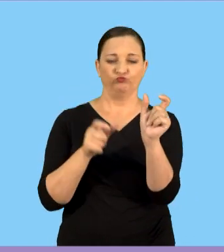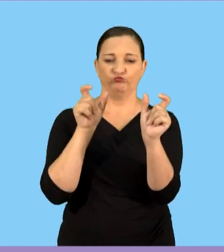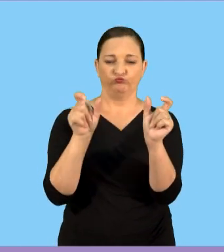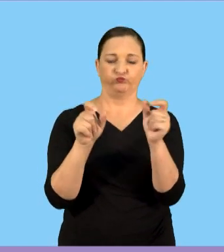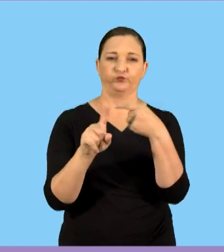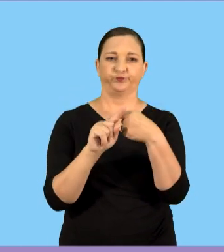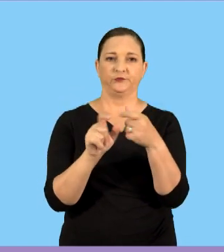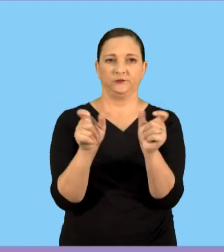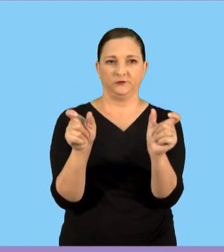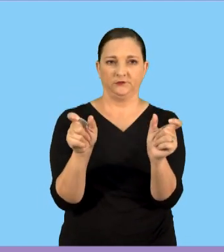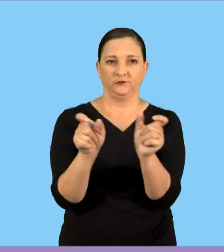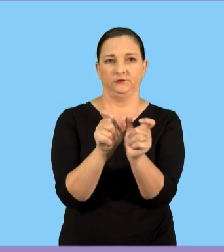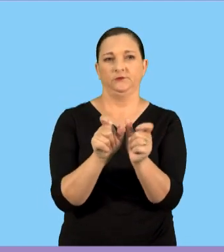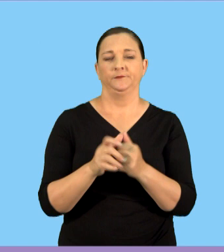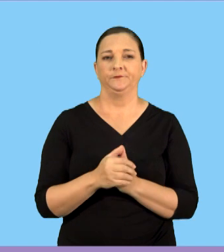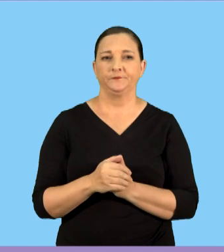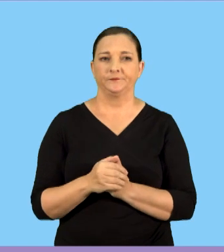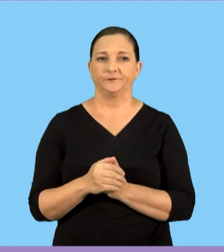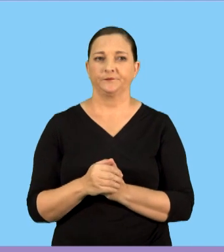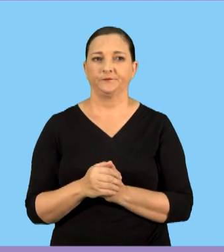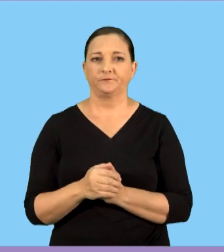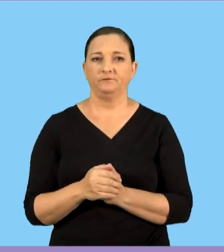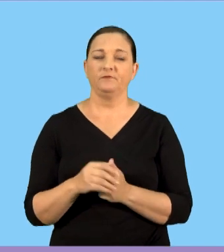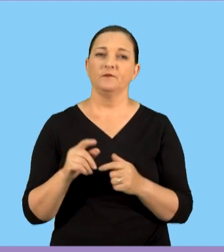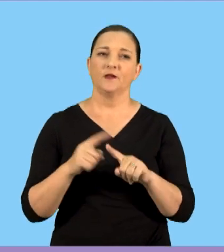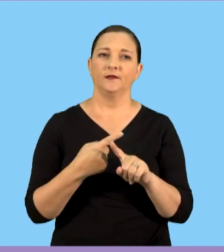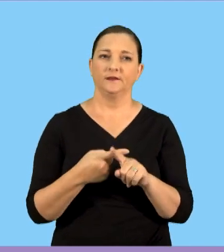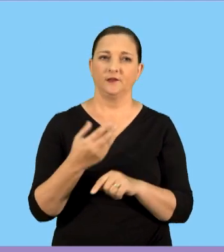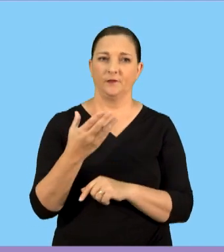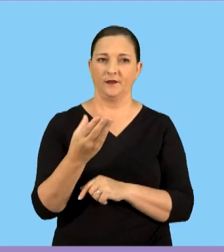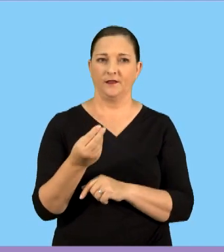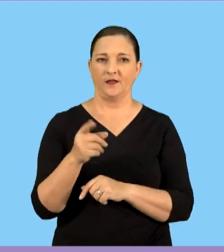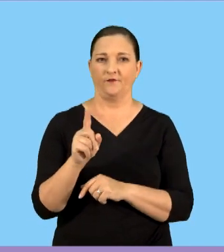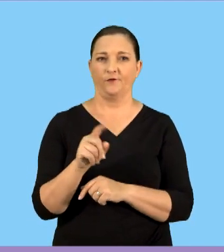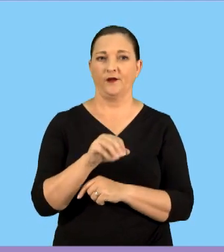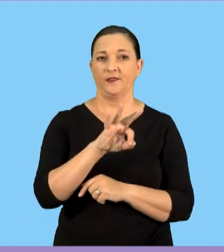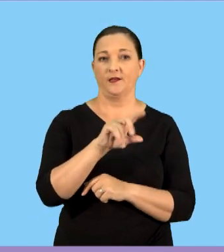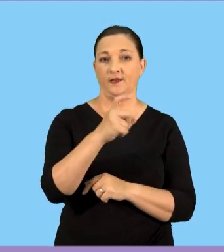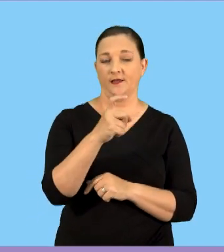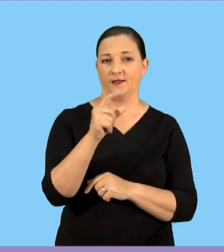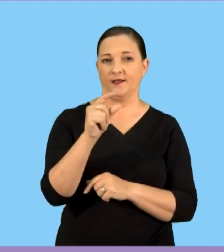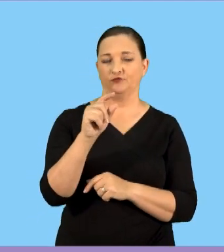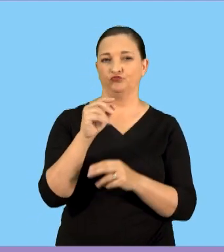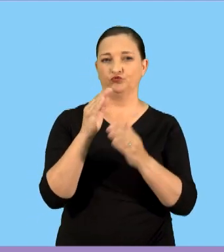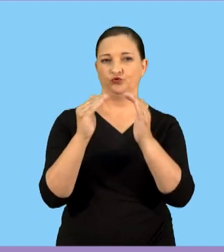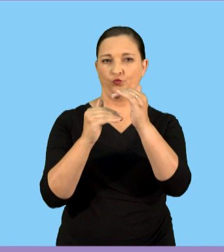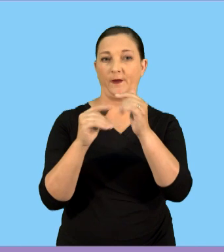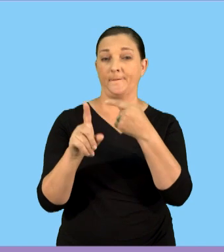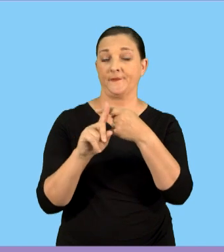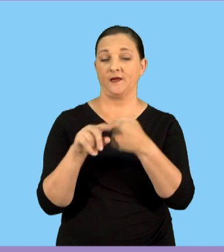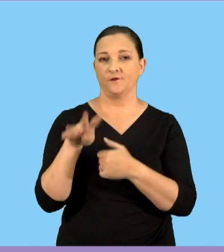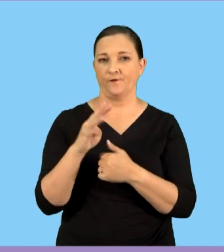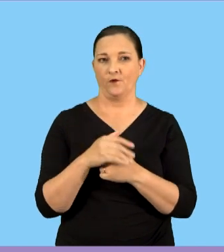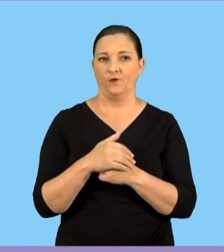are an expression with two terms and non-negative exponents of the variables. For example, we have